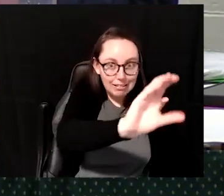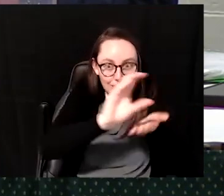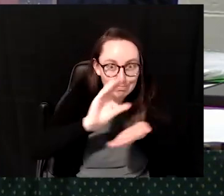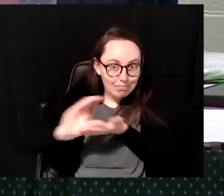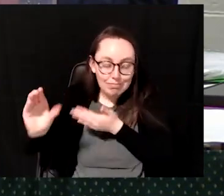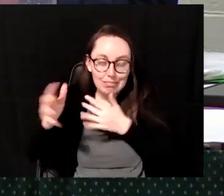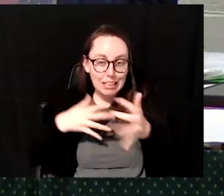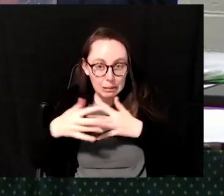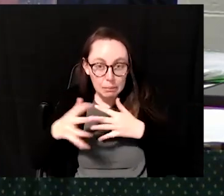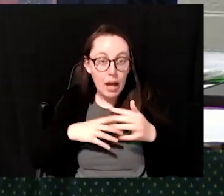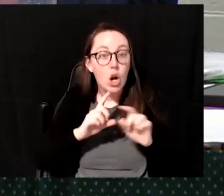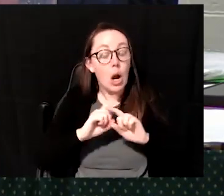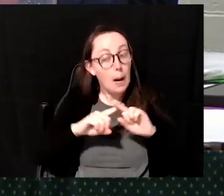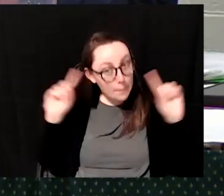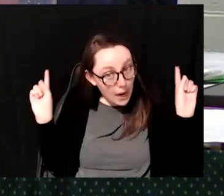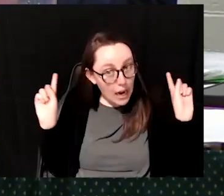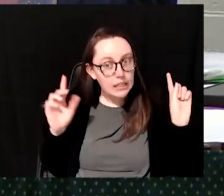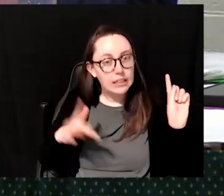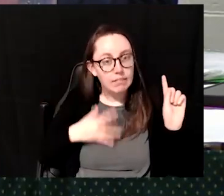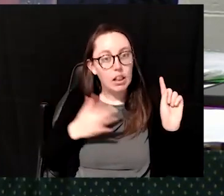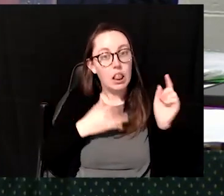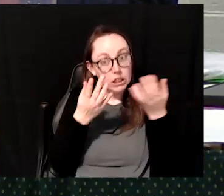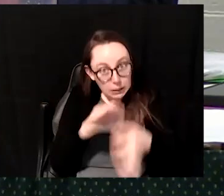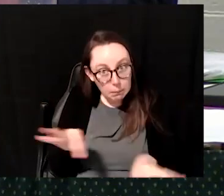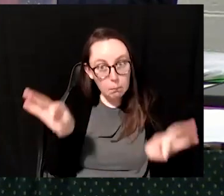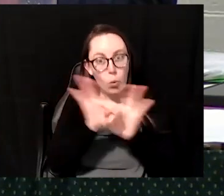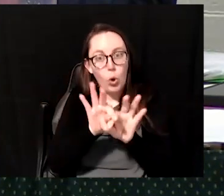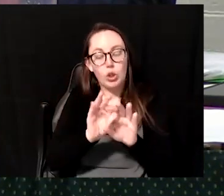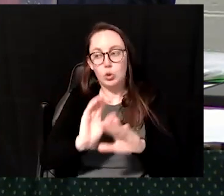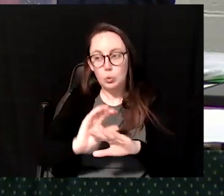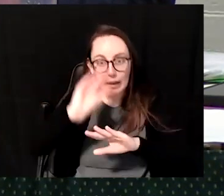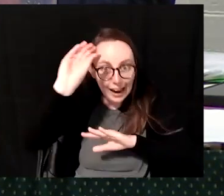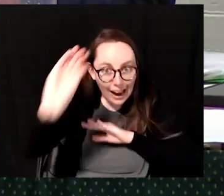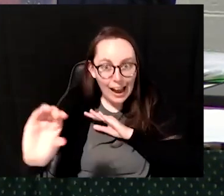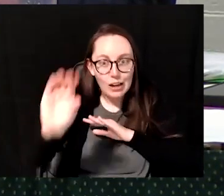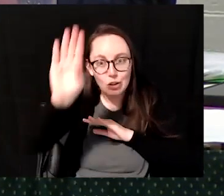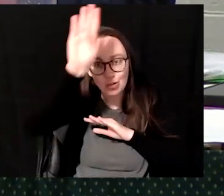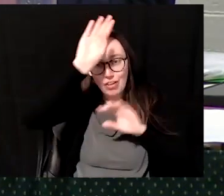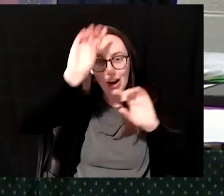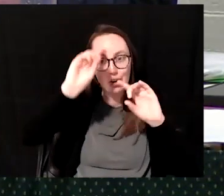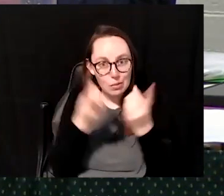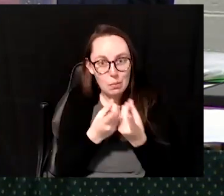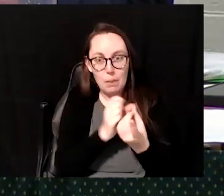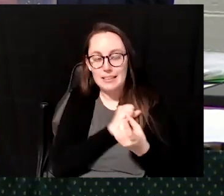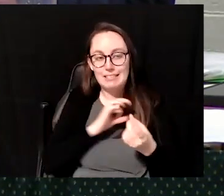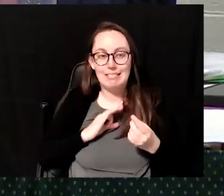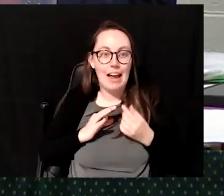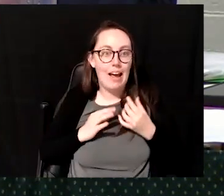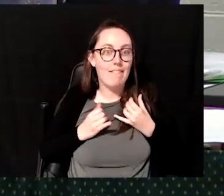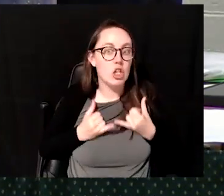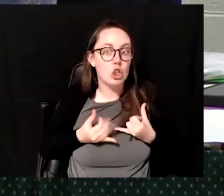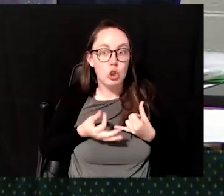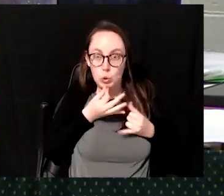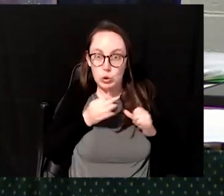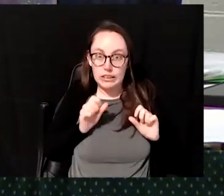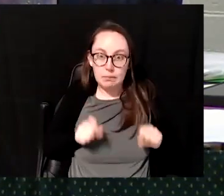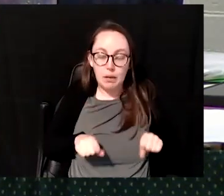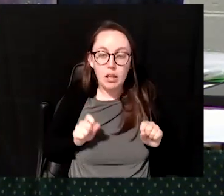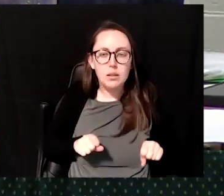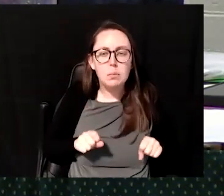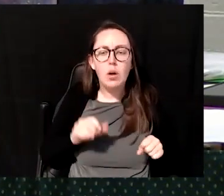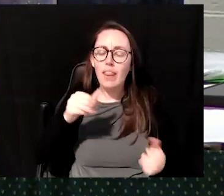in the financial report every month many members of the public including members of the sport have been